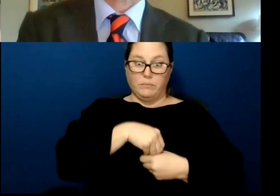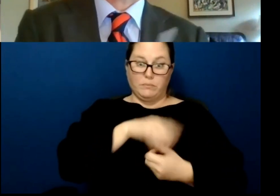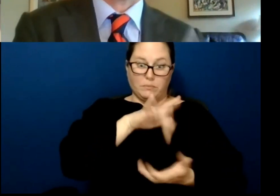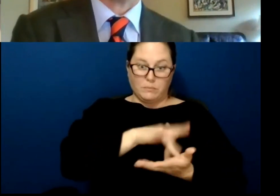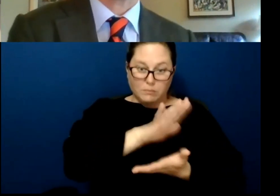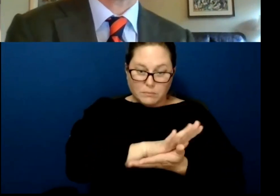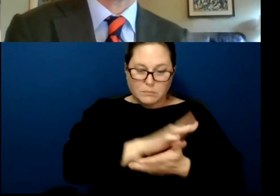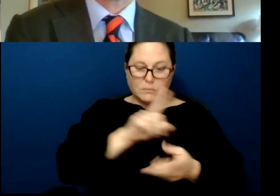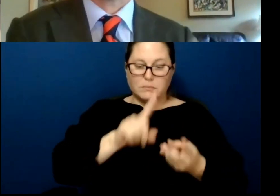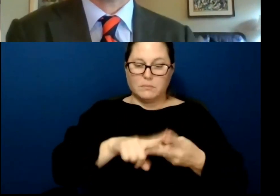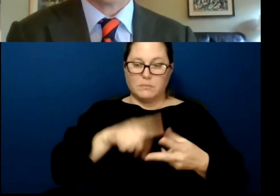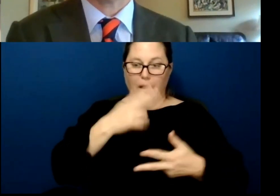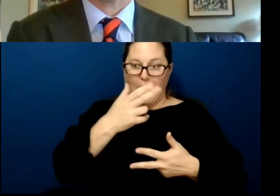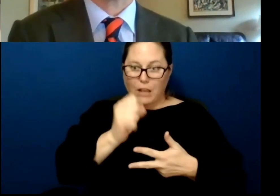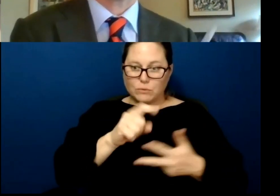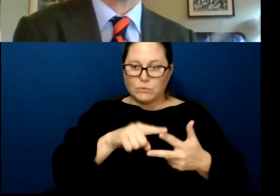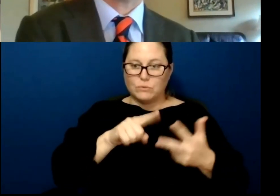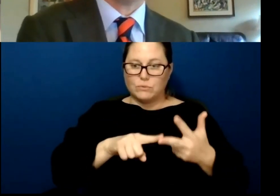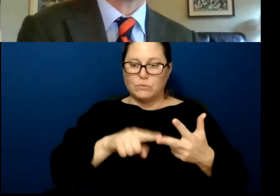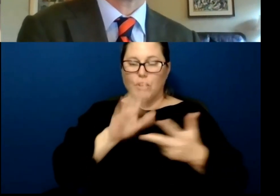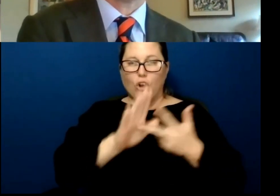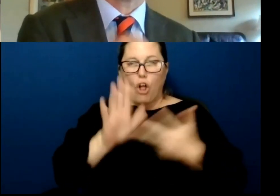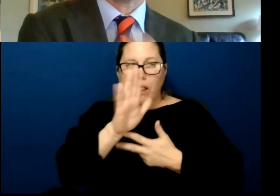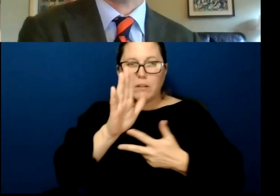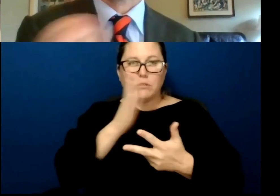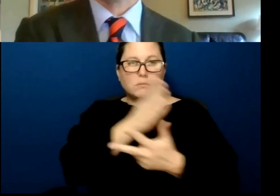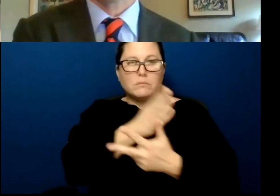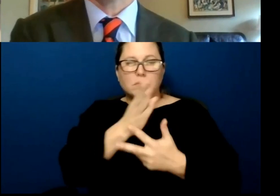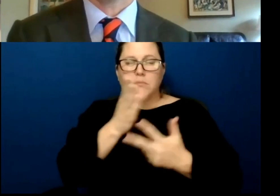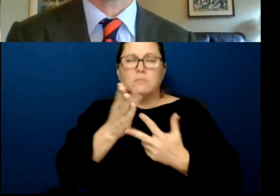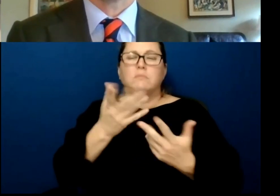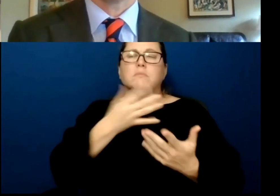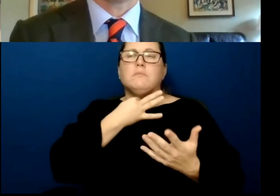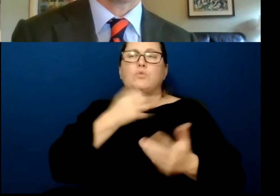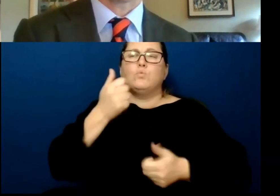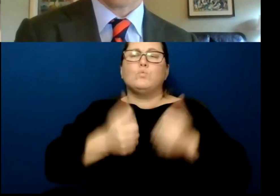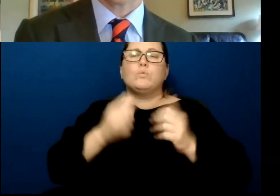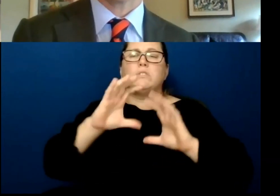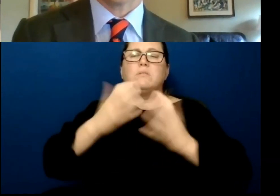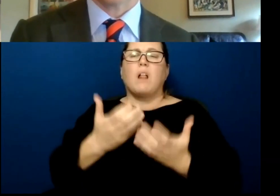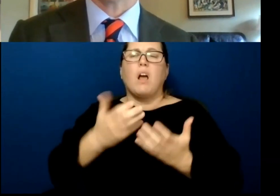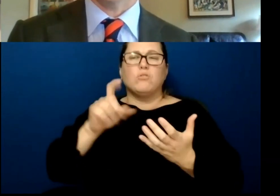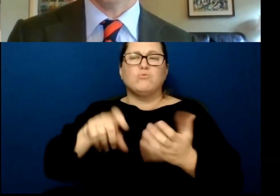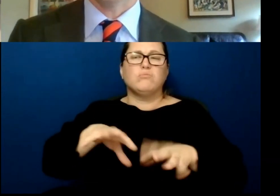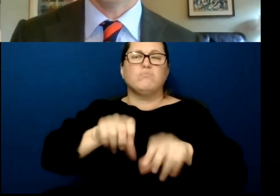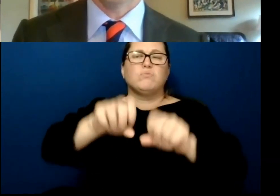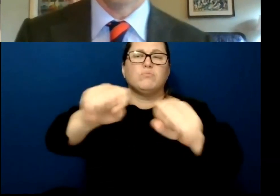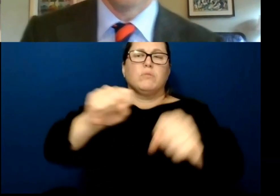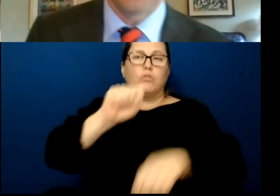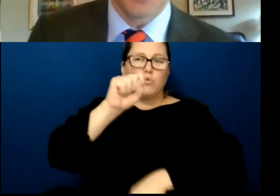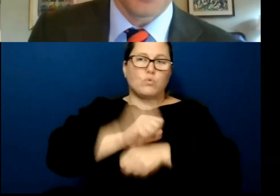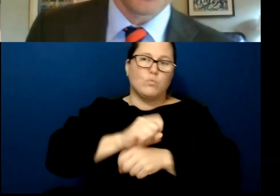now, what classes should you be taking? What should you be focusing on to prepare yourself for working in medicine?